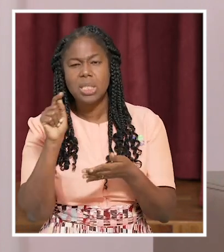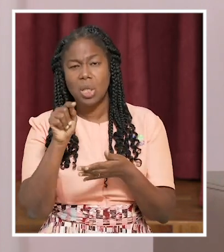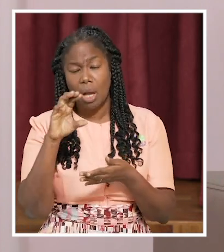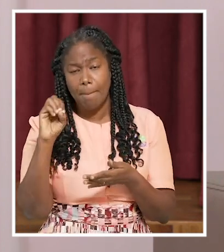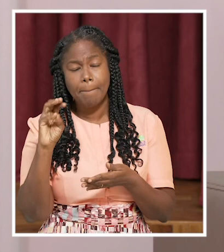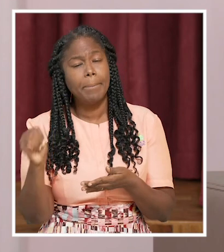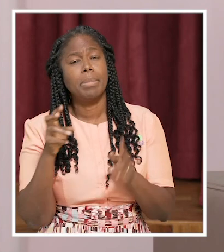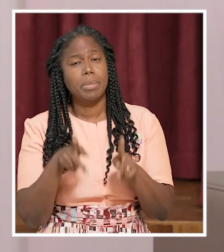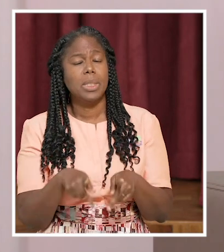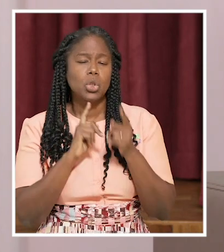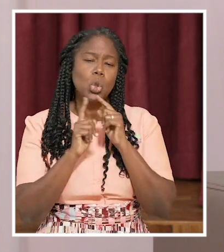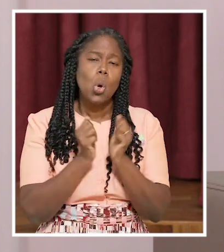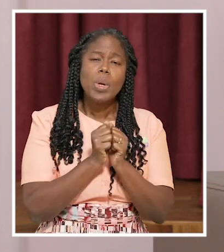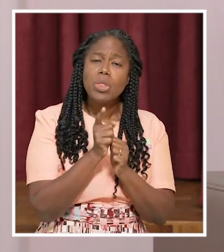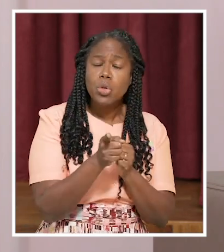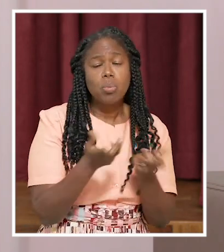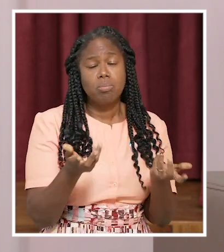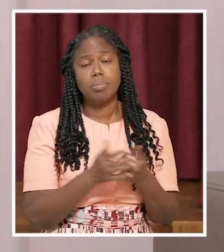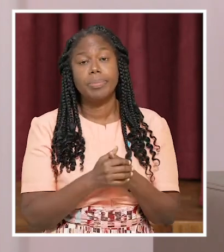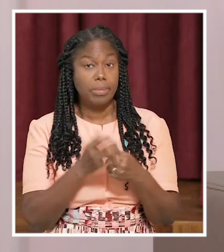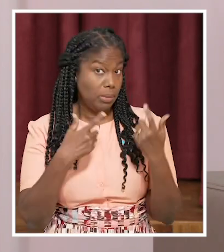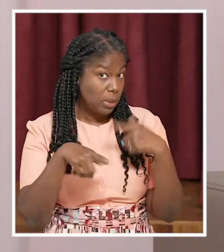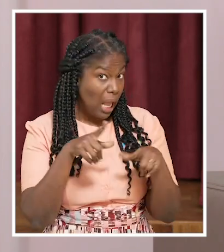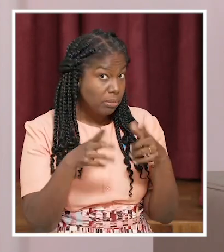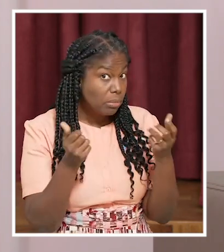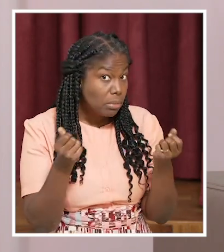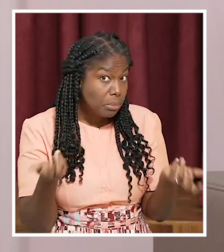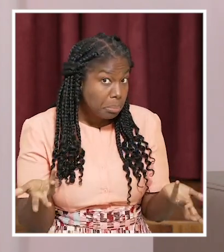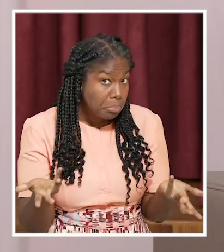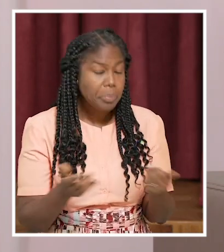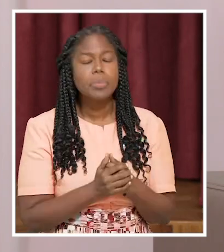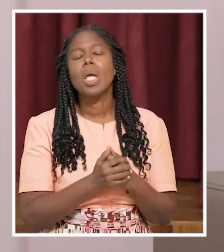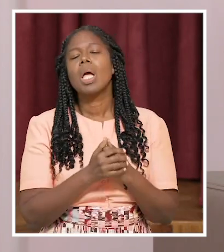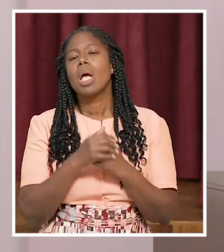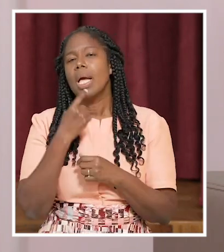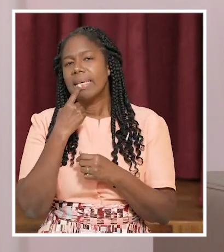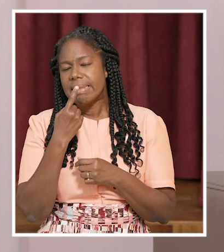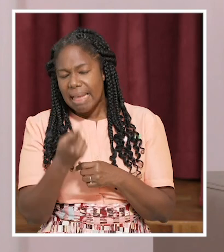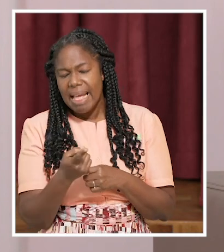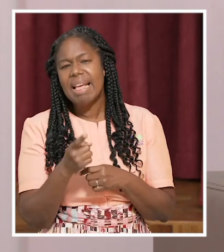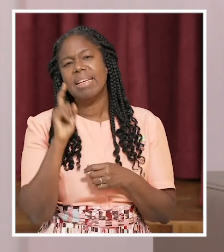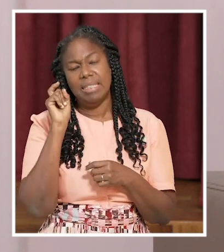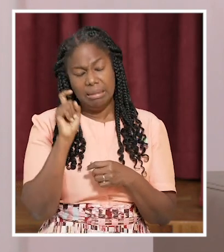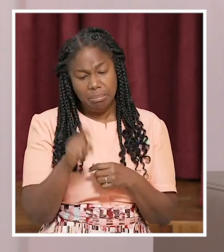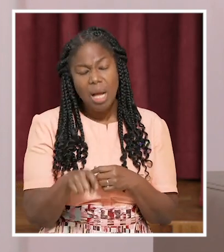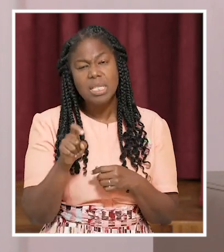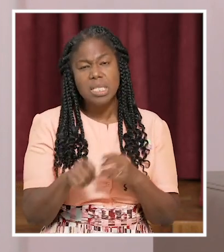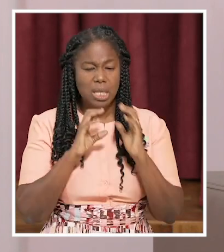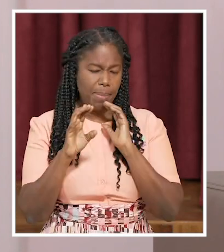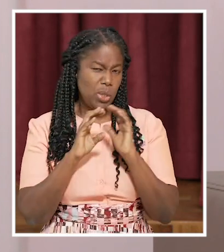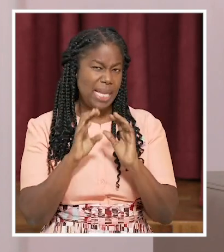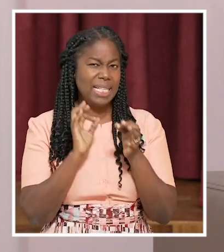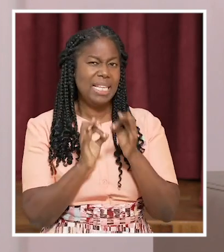if they think you need something more, they would recommend, what they think you need to do. So help is easily available, so